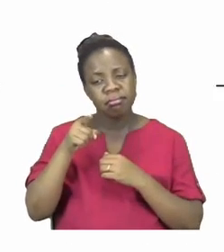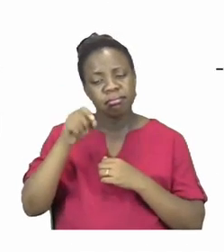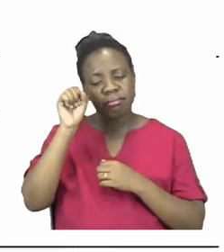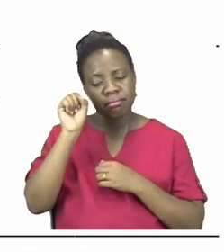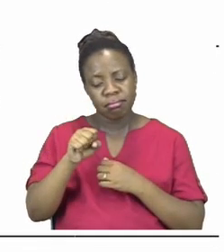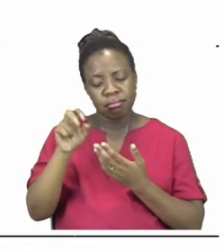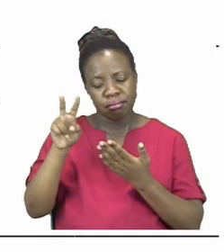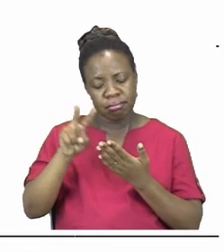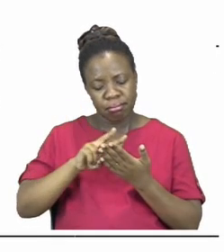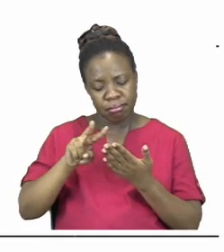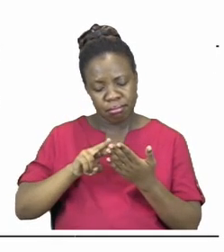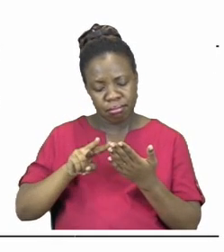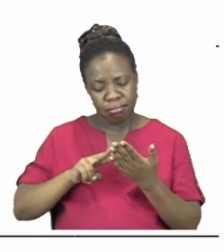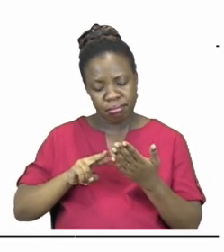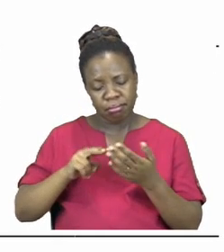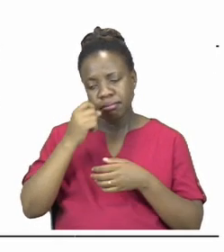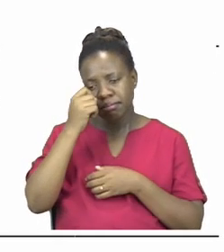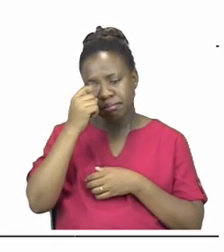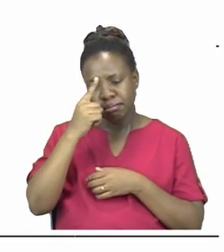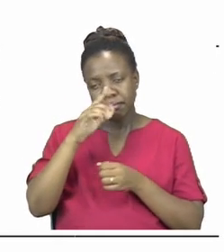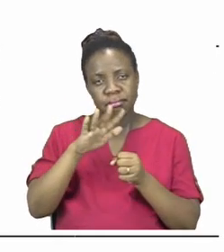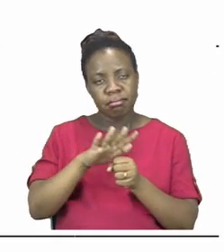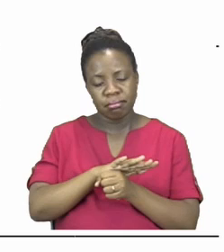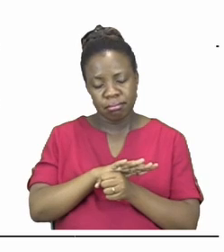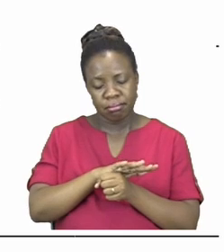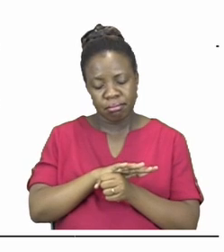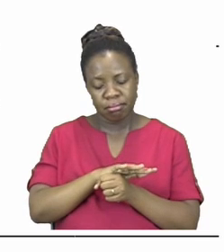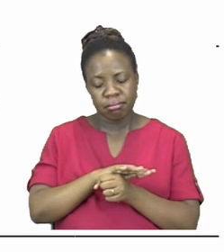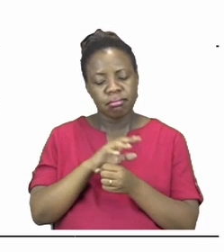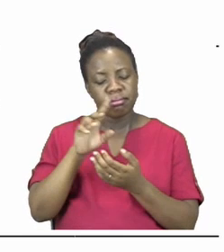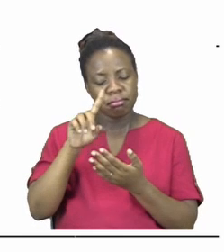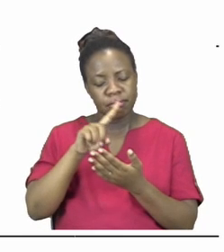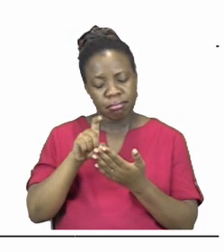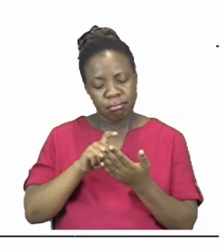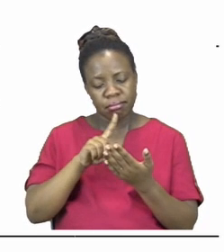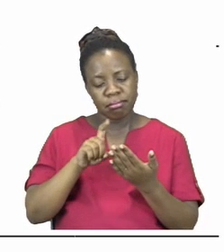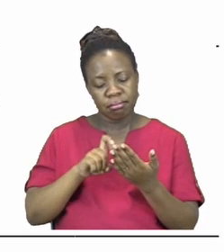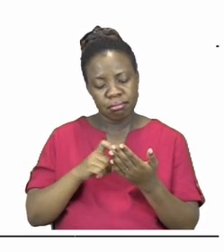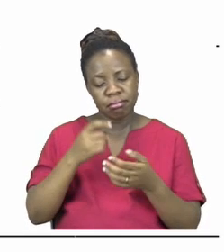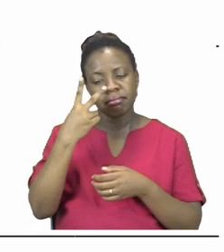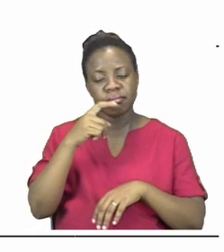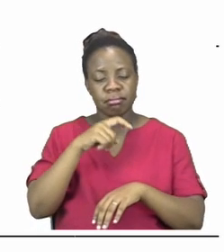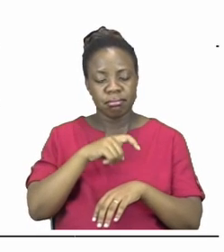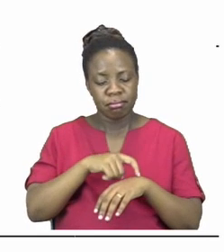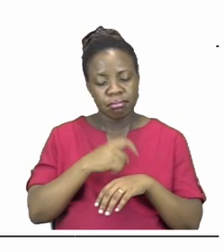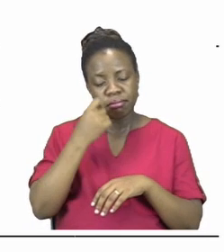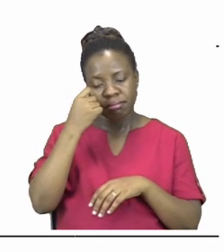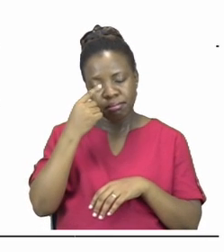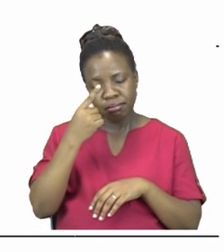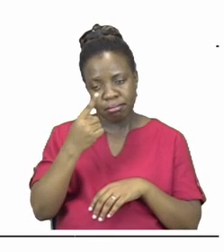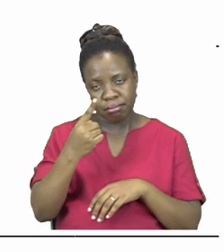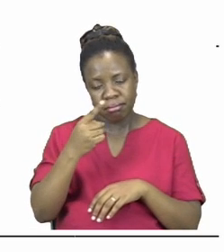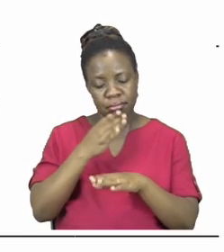make sure that we read it twice and understand it before we start answering. Today we're going to do F